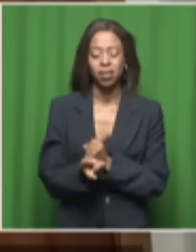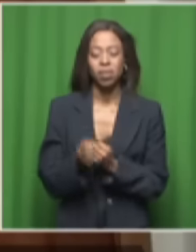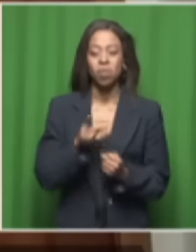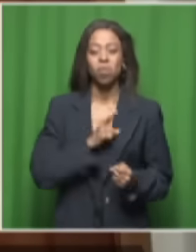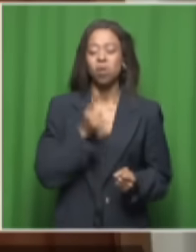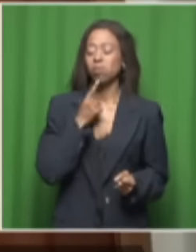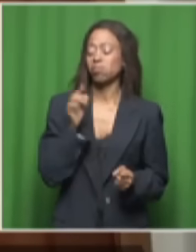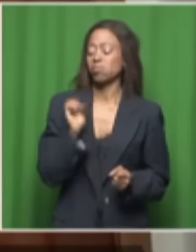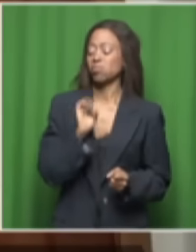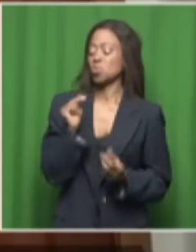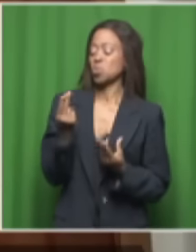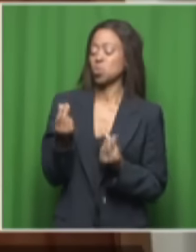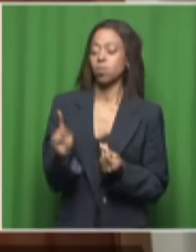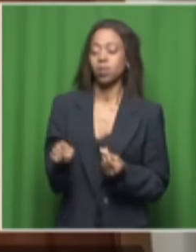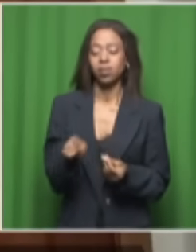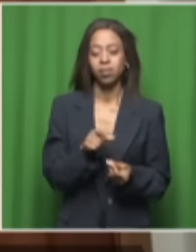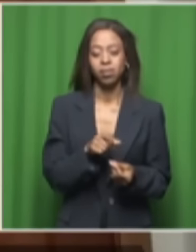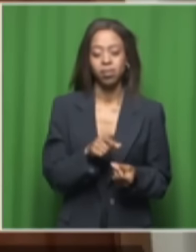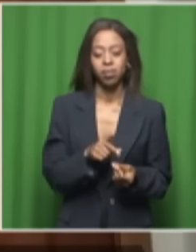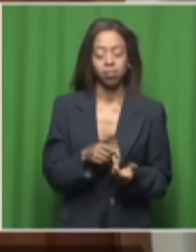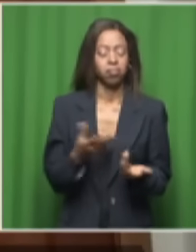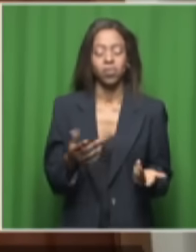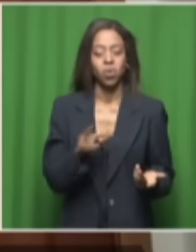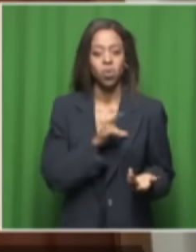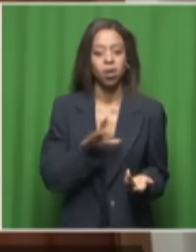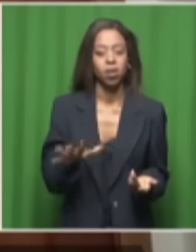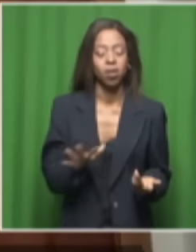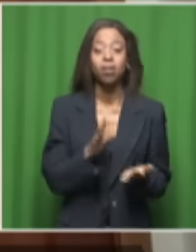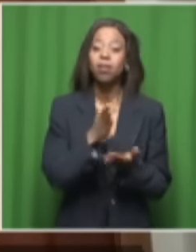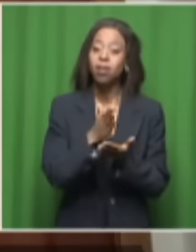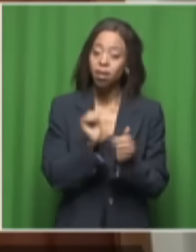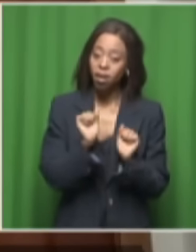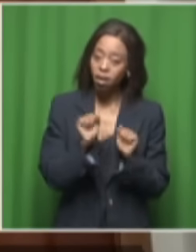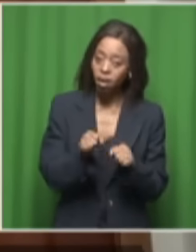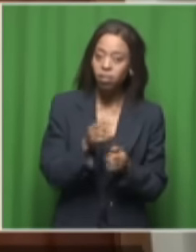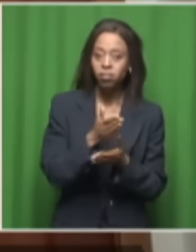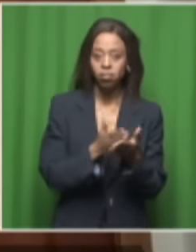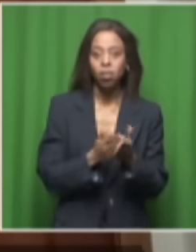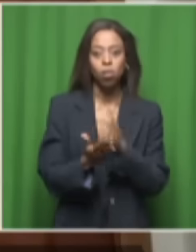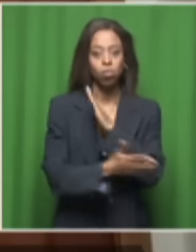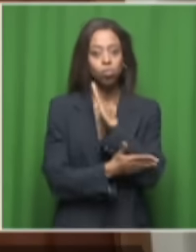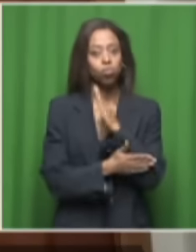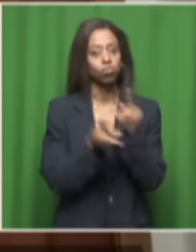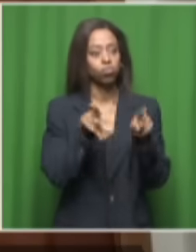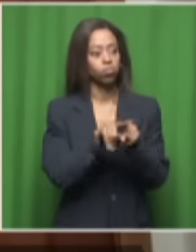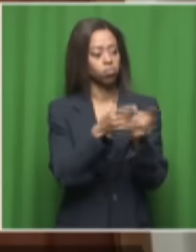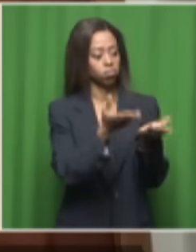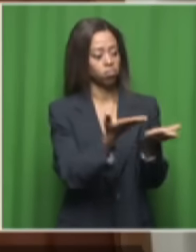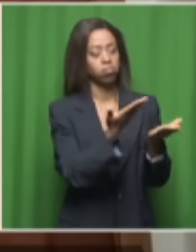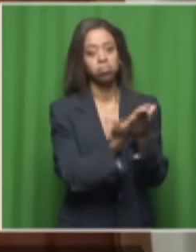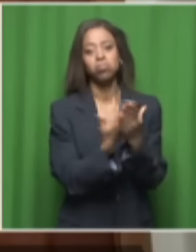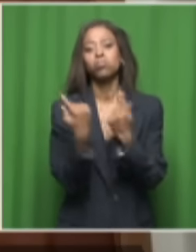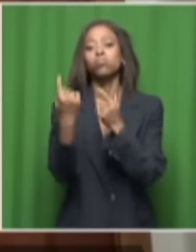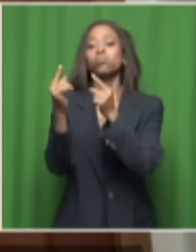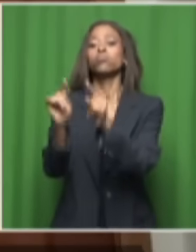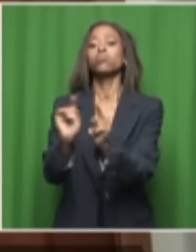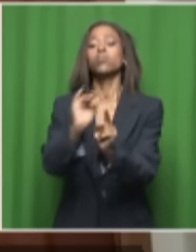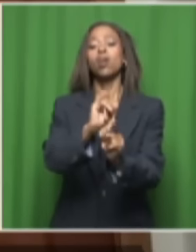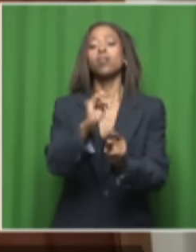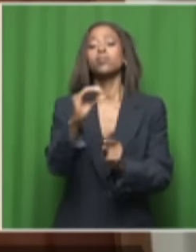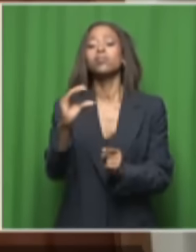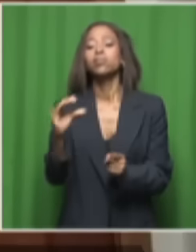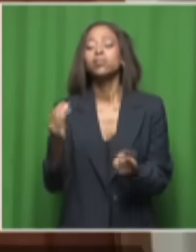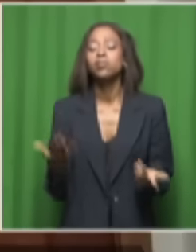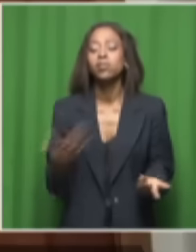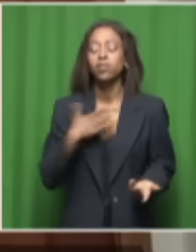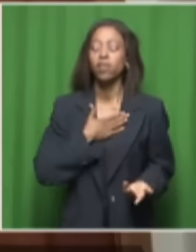we asking it for South Africa? And certainly there are other countries that can take the case of Hamas to the ICC